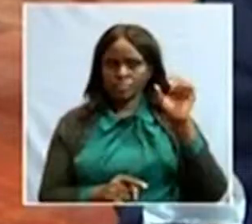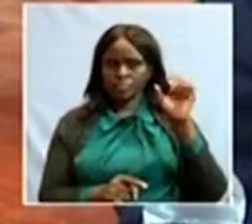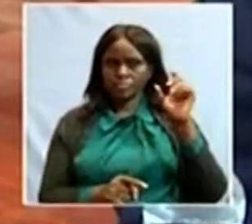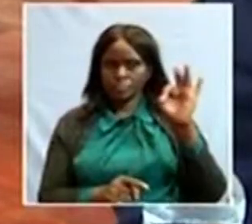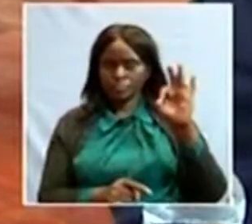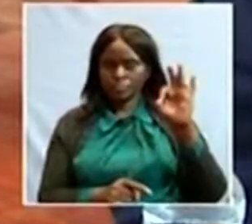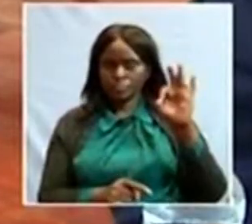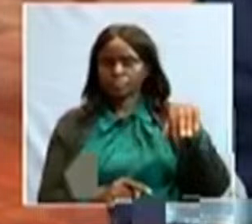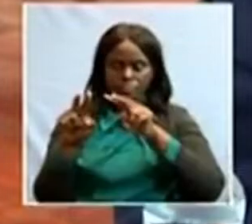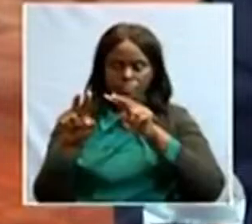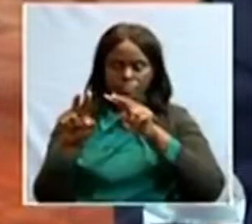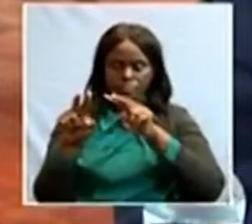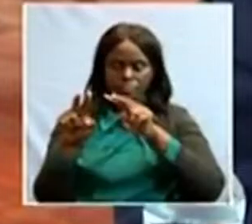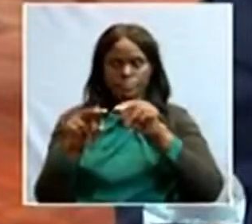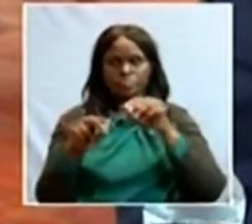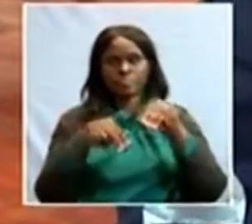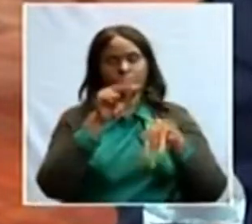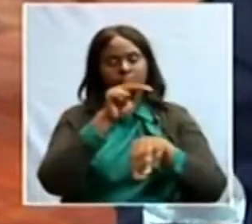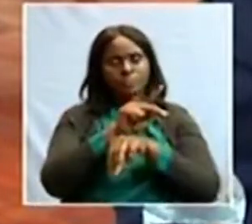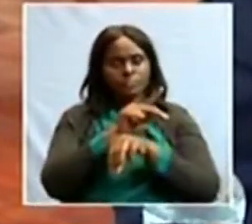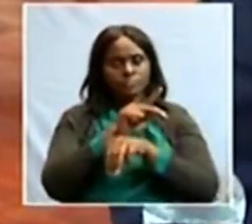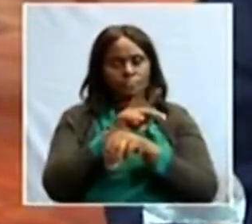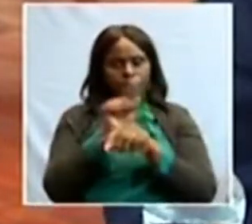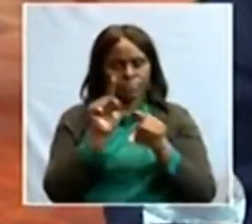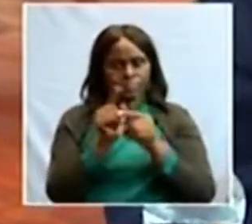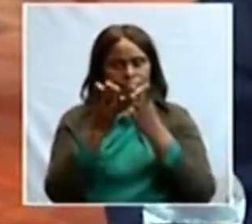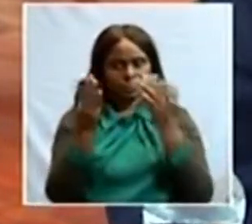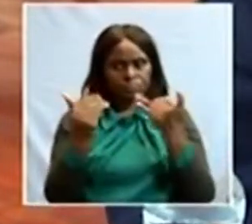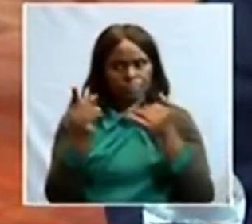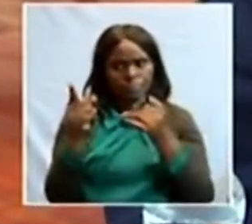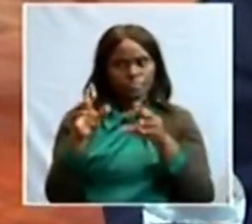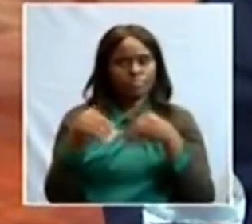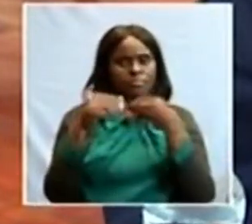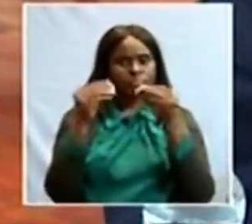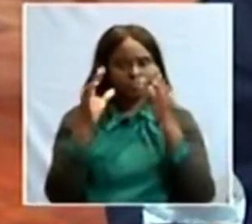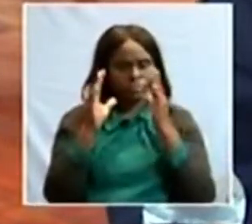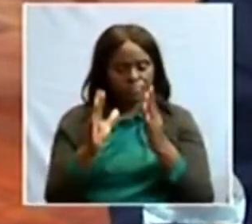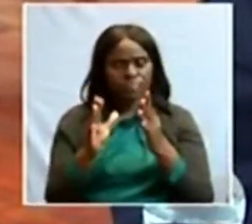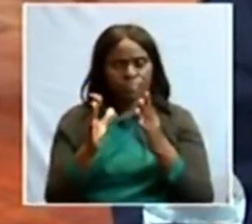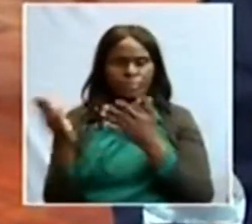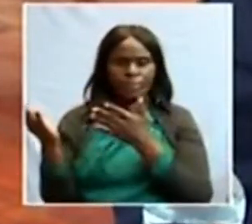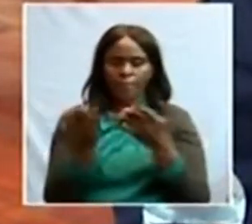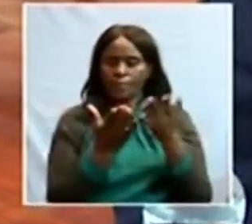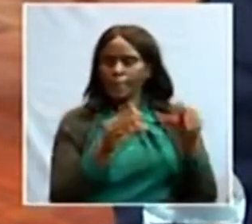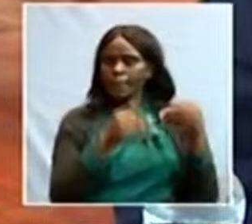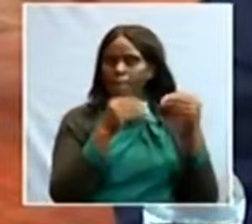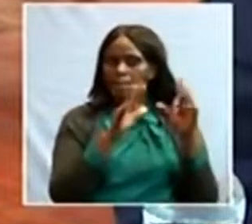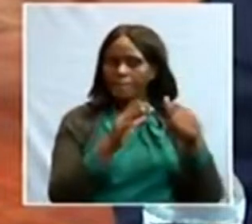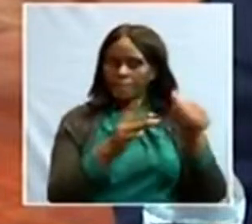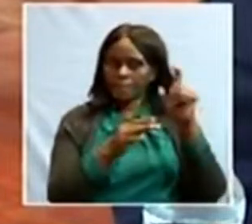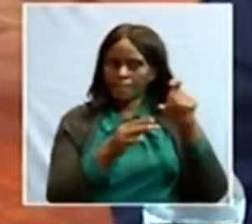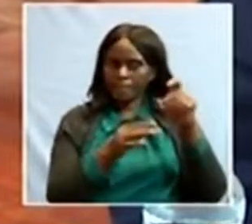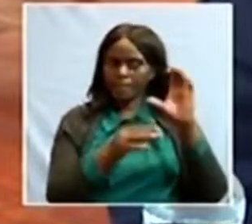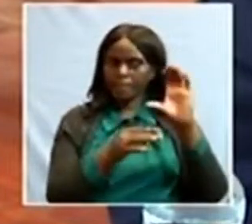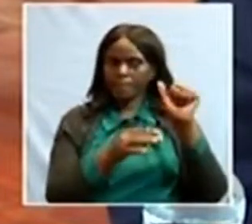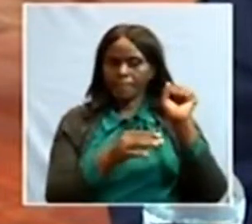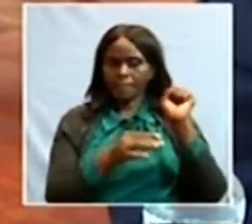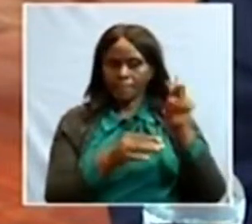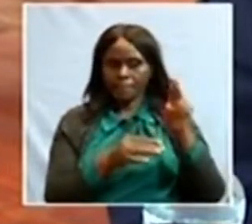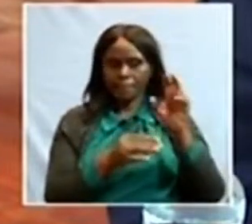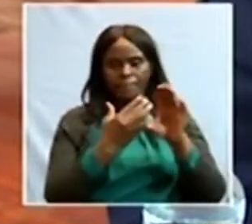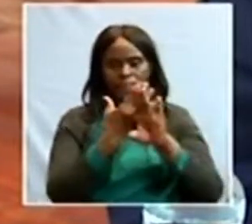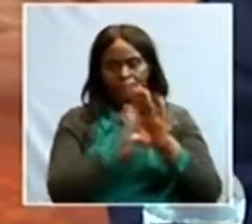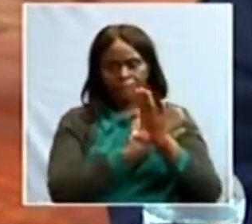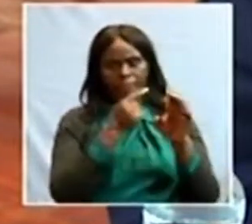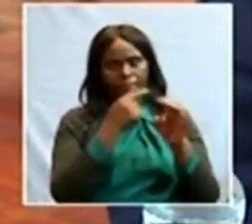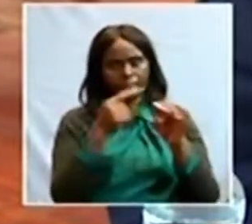monitoring of CDF projects, where the supplier demanded for cash payments before the